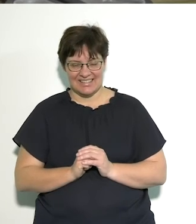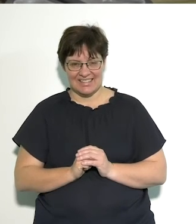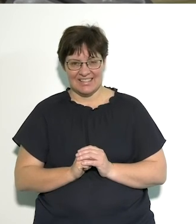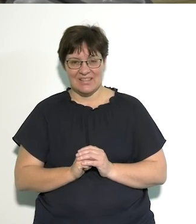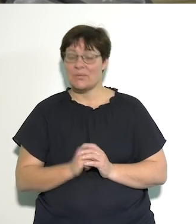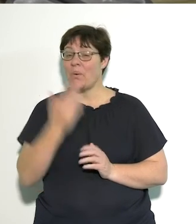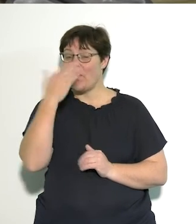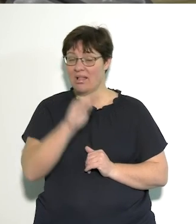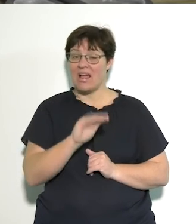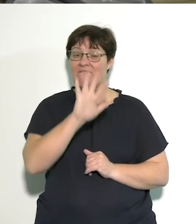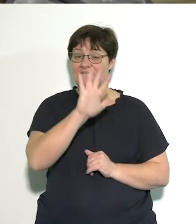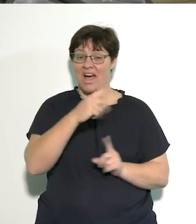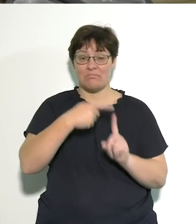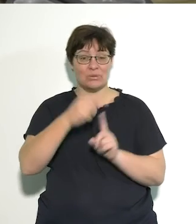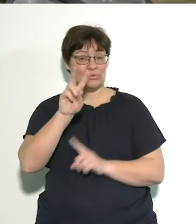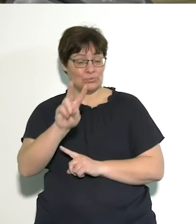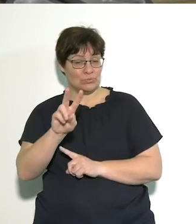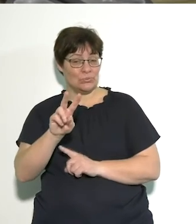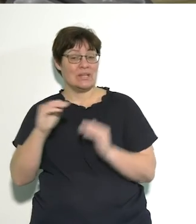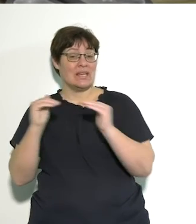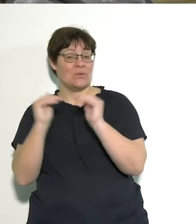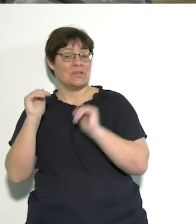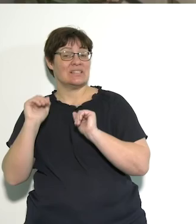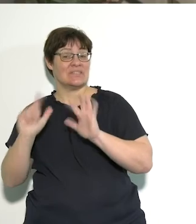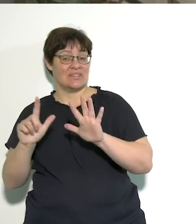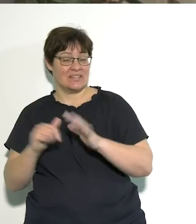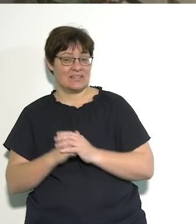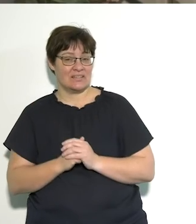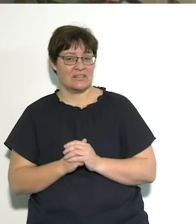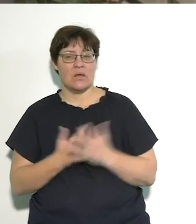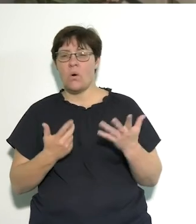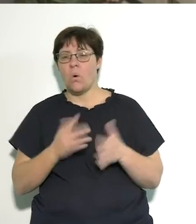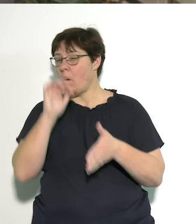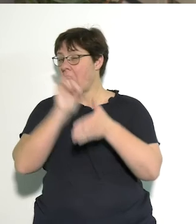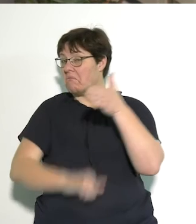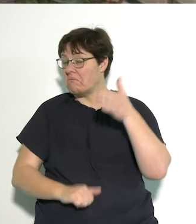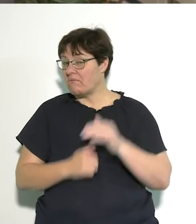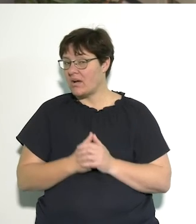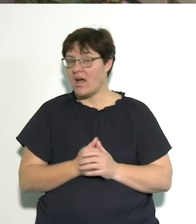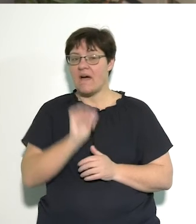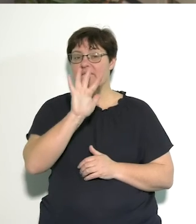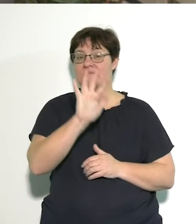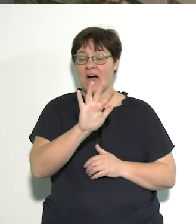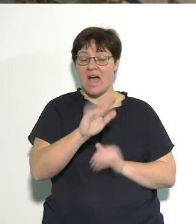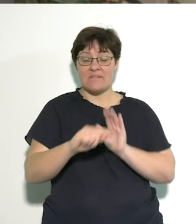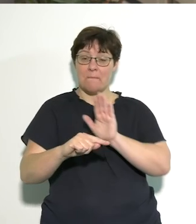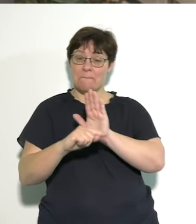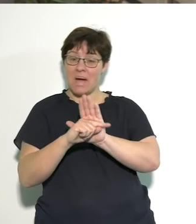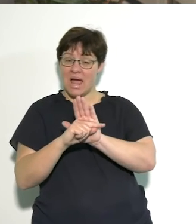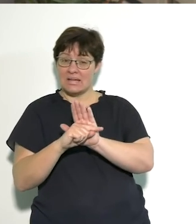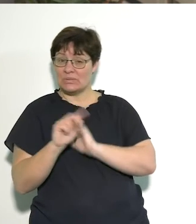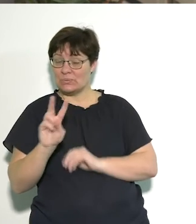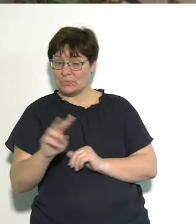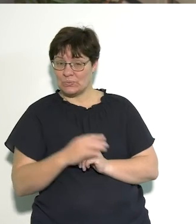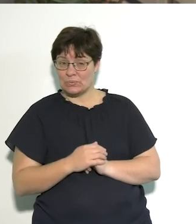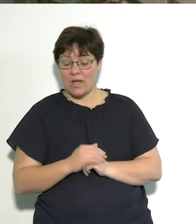number 7. So now they know that 5 plus 2 is 7. What happens if we do some takeaway? What's 5 take away